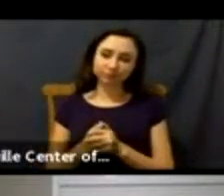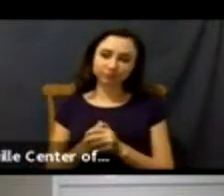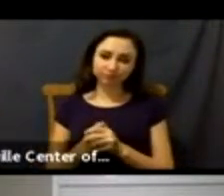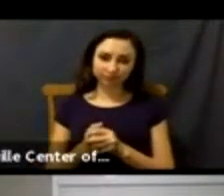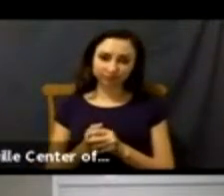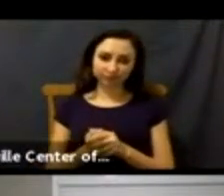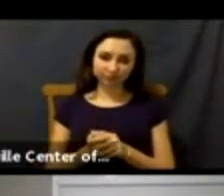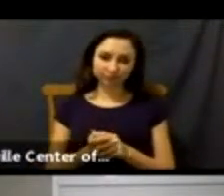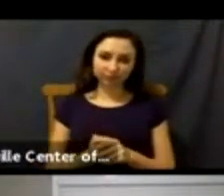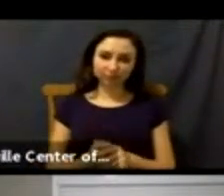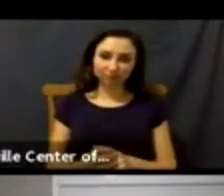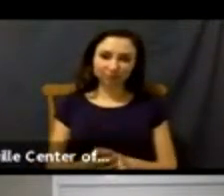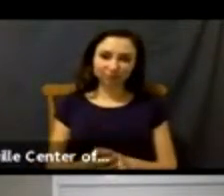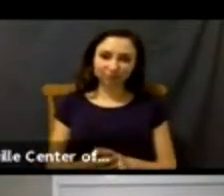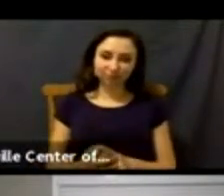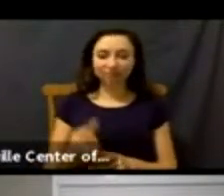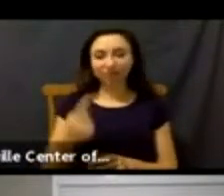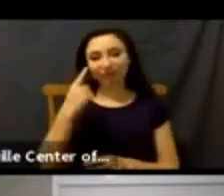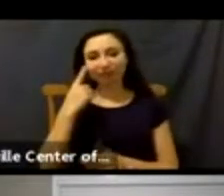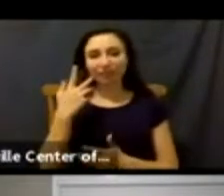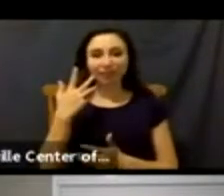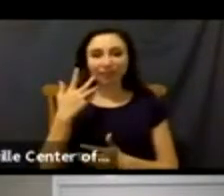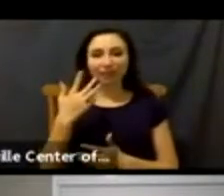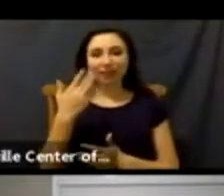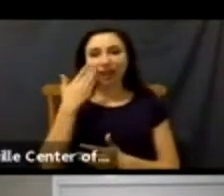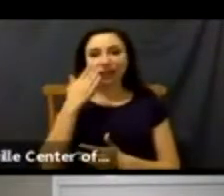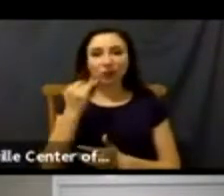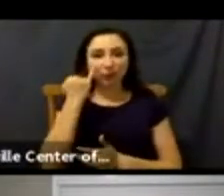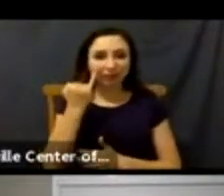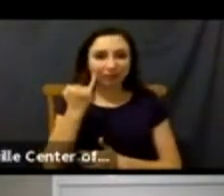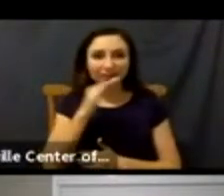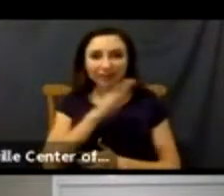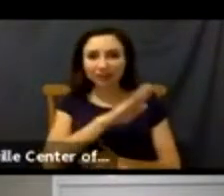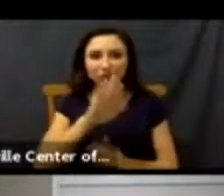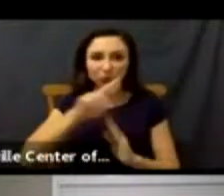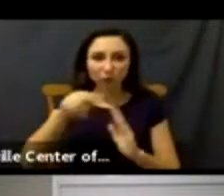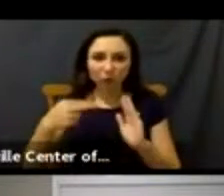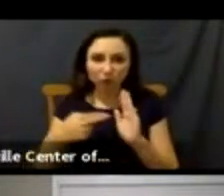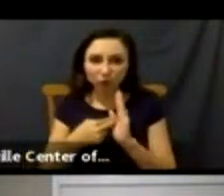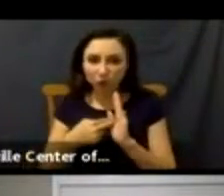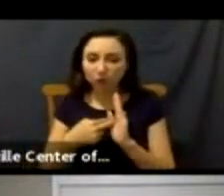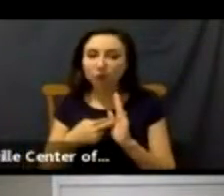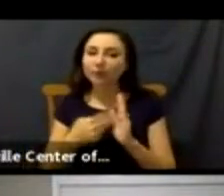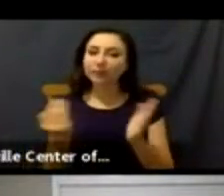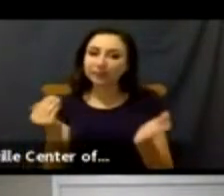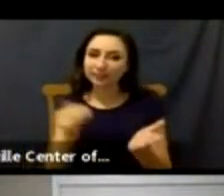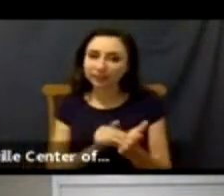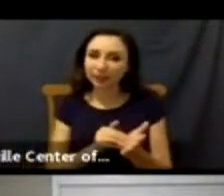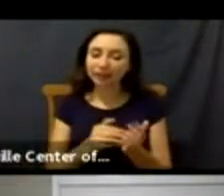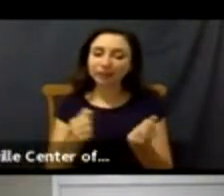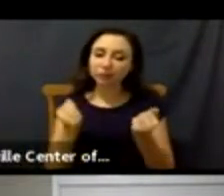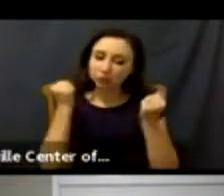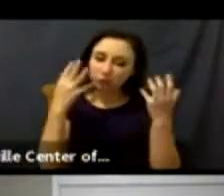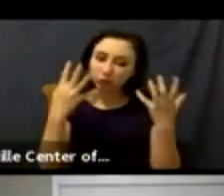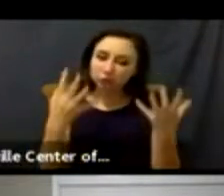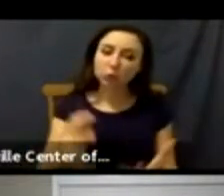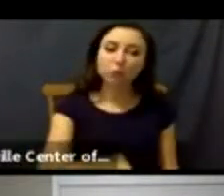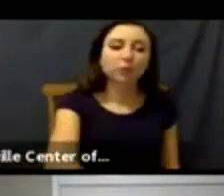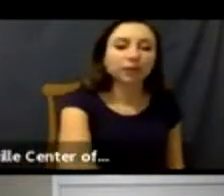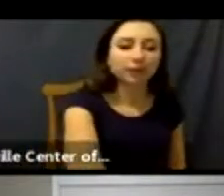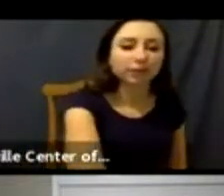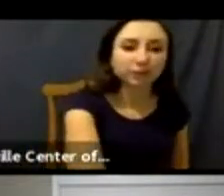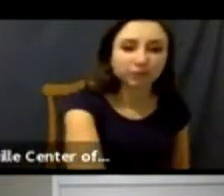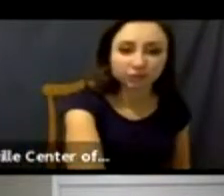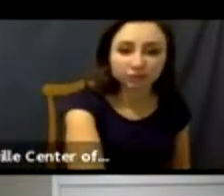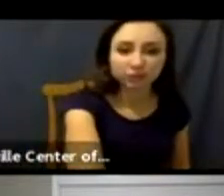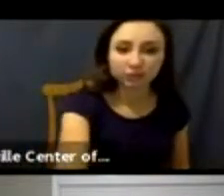I think your all's role, I don't know if that's your all's role, because there's just so much that's currently out